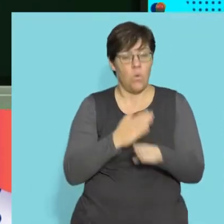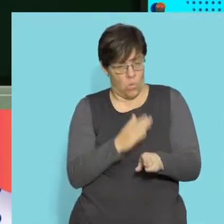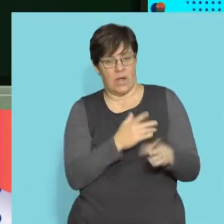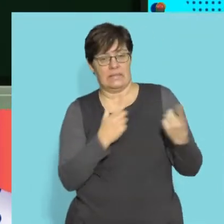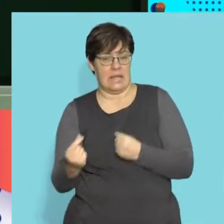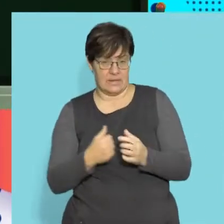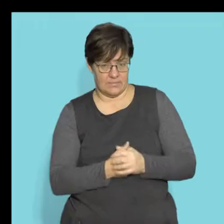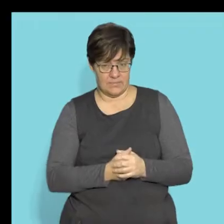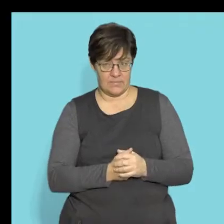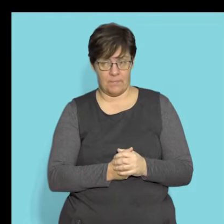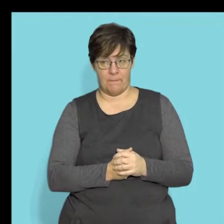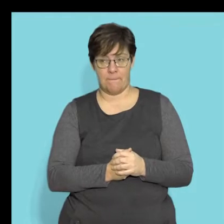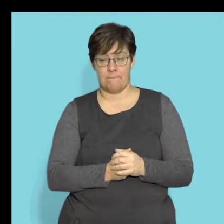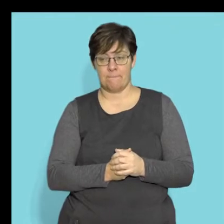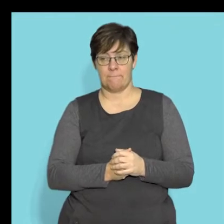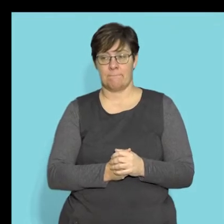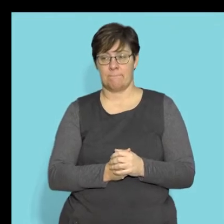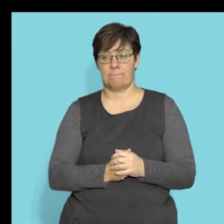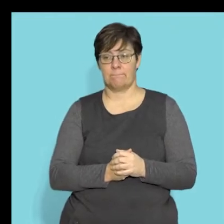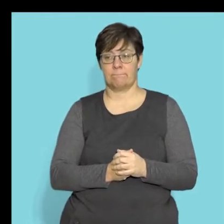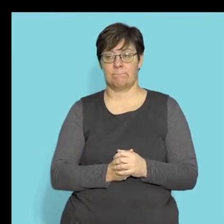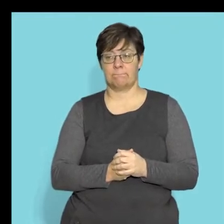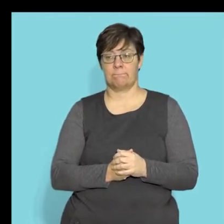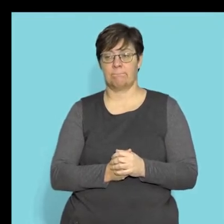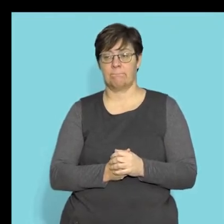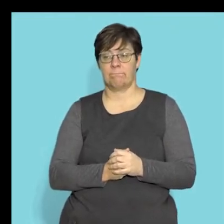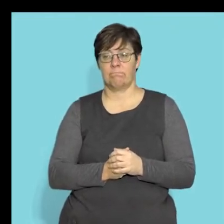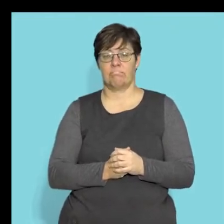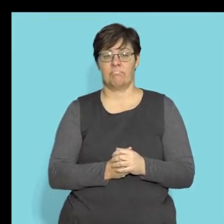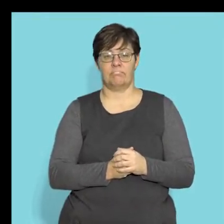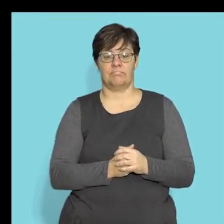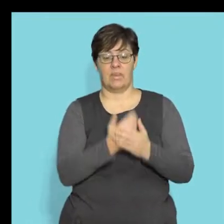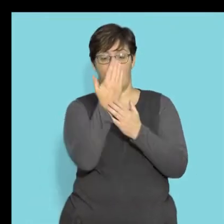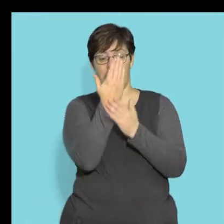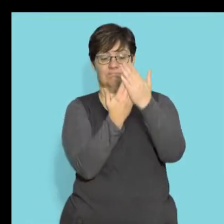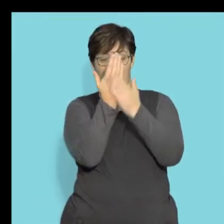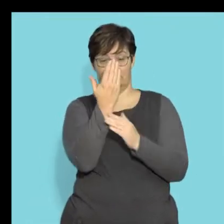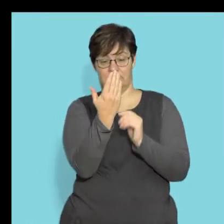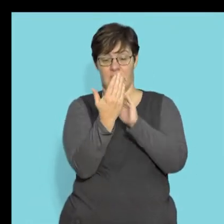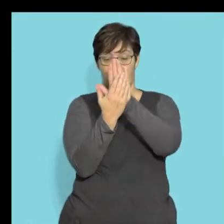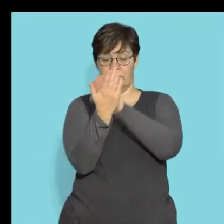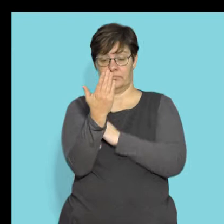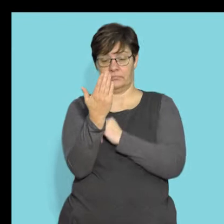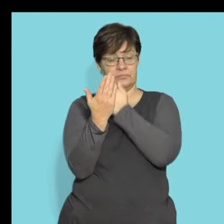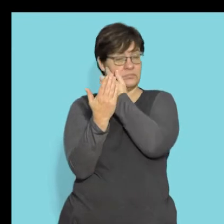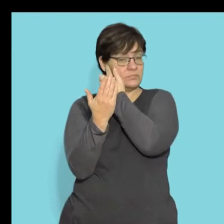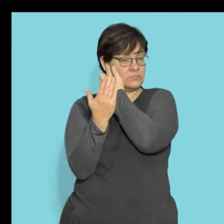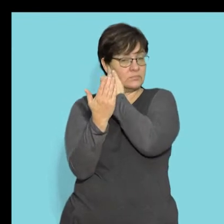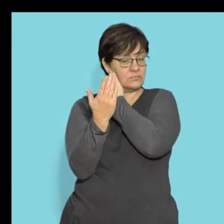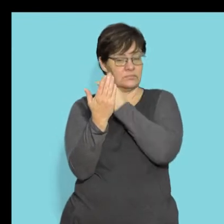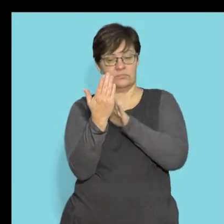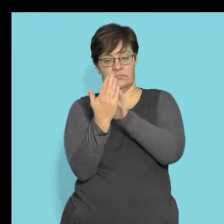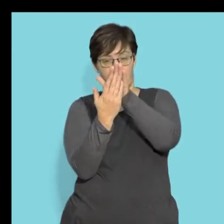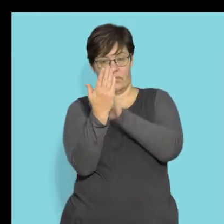conversion of work that is being done there. So just to remind you, in terms of our little rules, we say